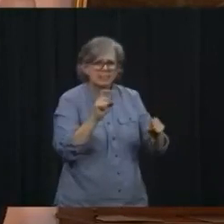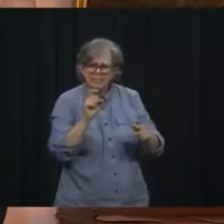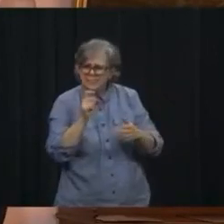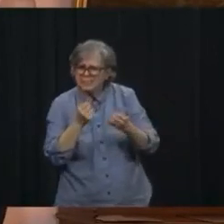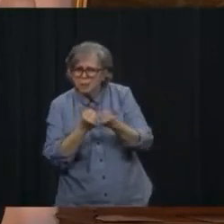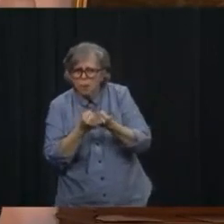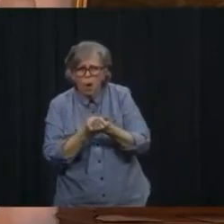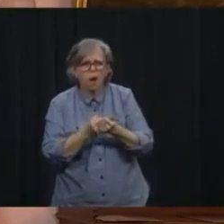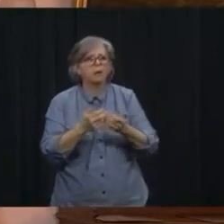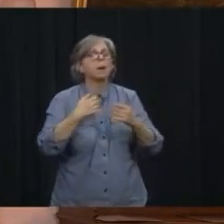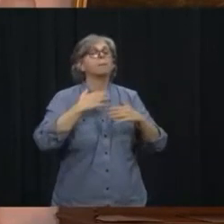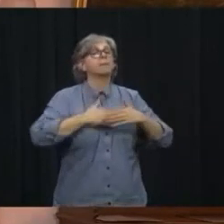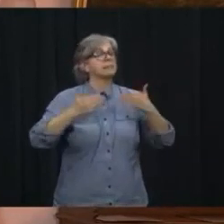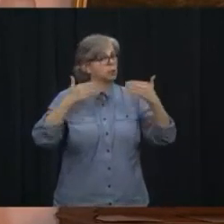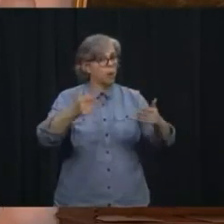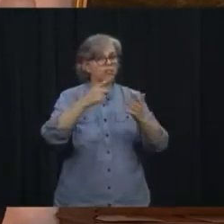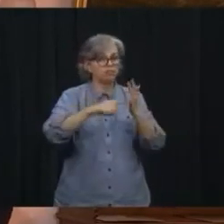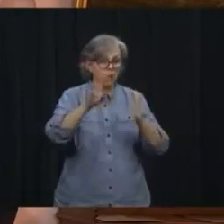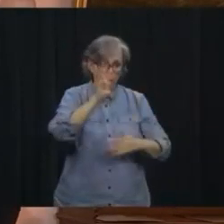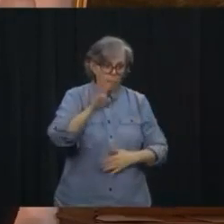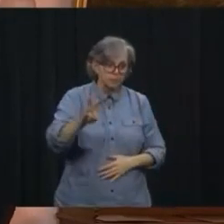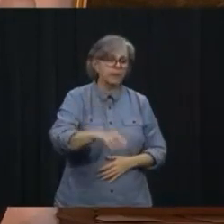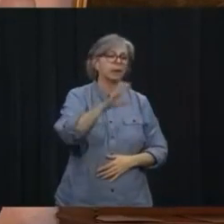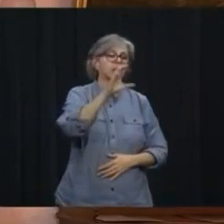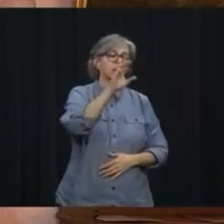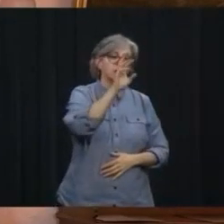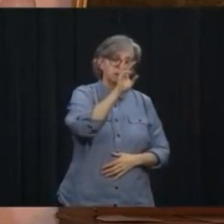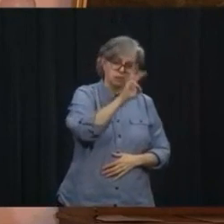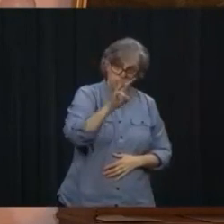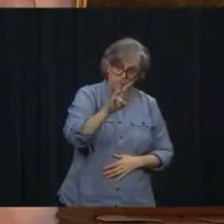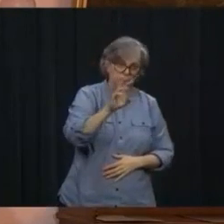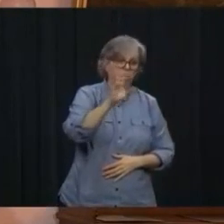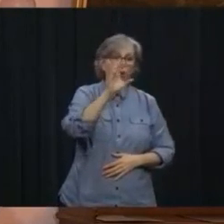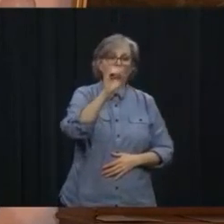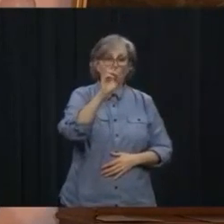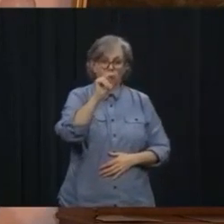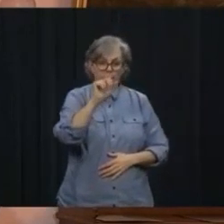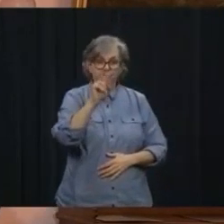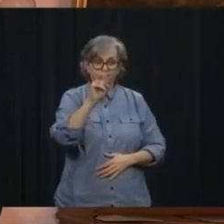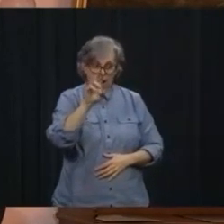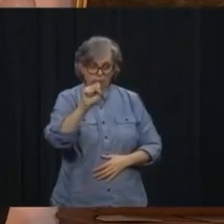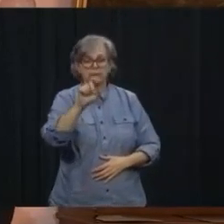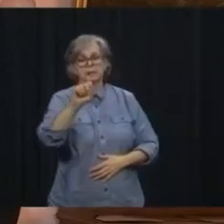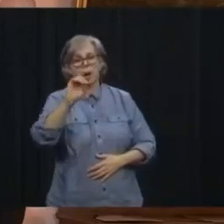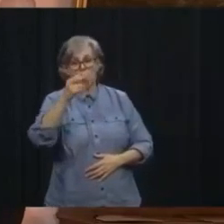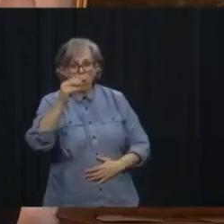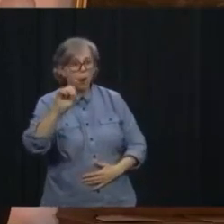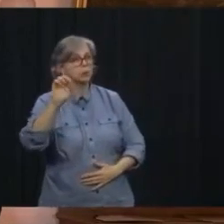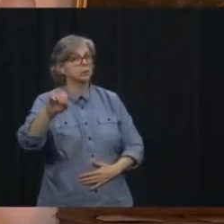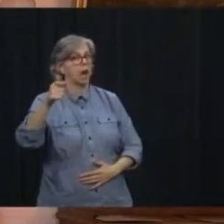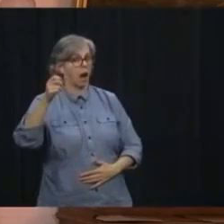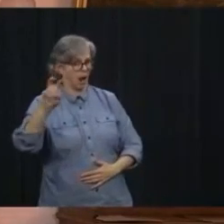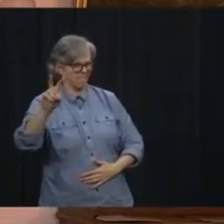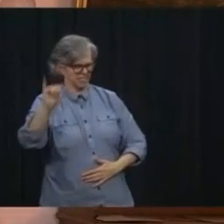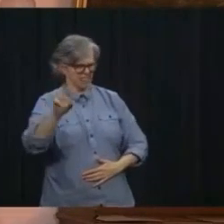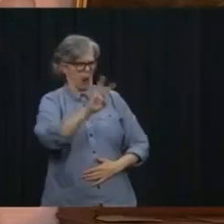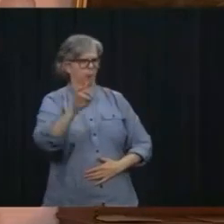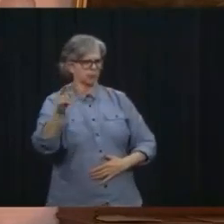if you can get care through telehealth. That's available now through both phone and online through video conferencing as